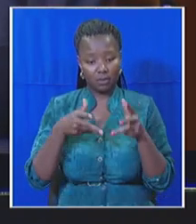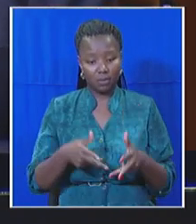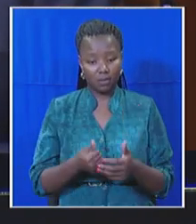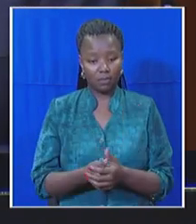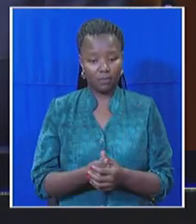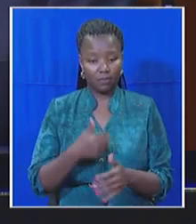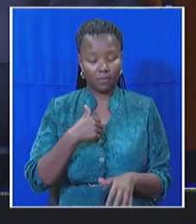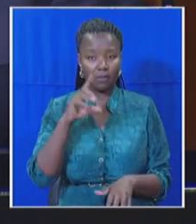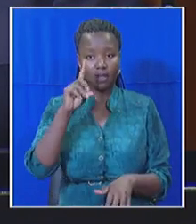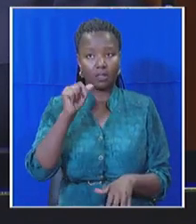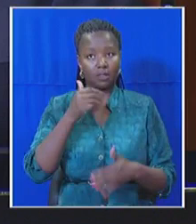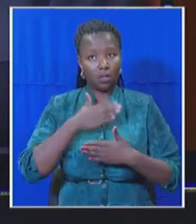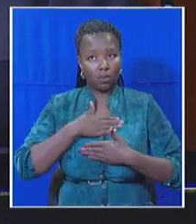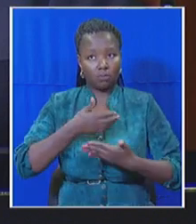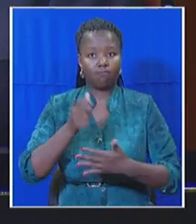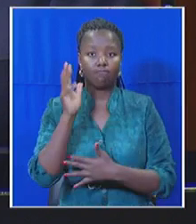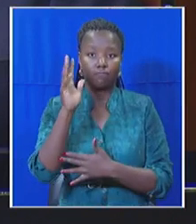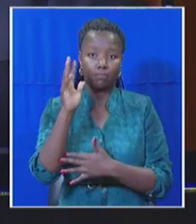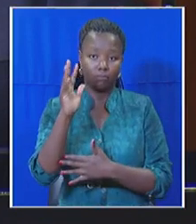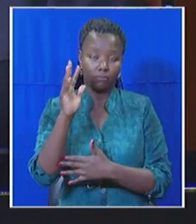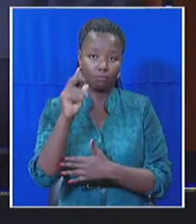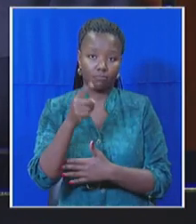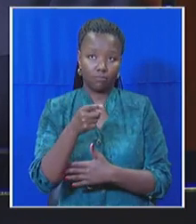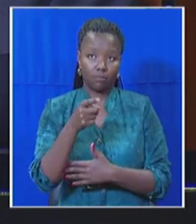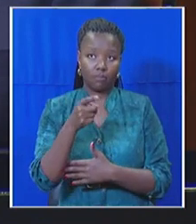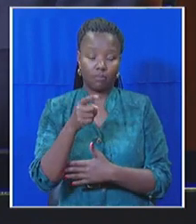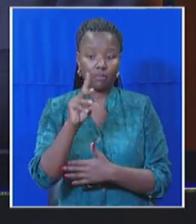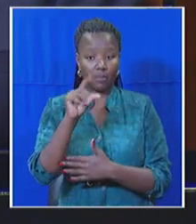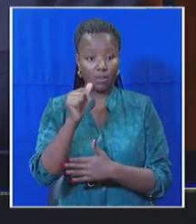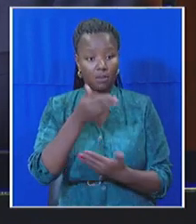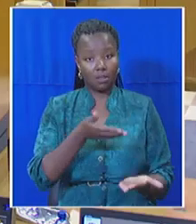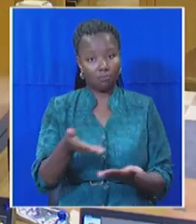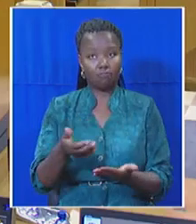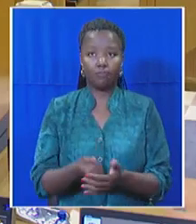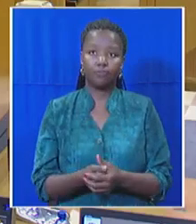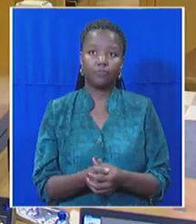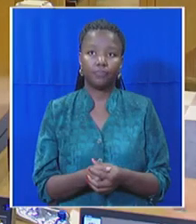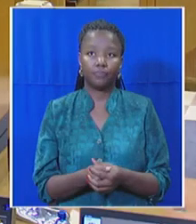noted. would like to make a declaration. Thank The you. DA would like to declare. Proceed.